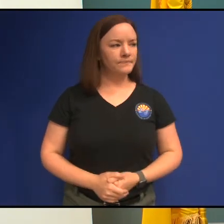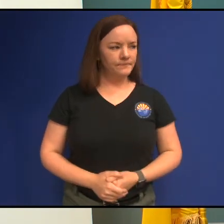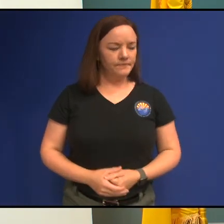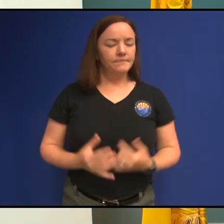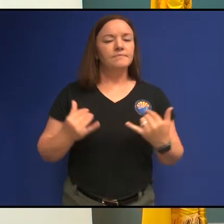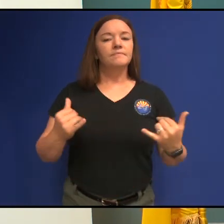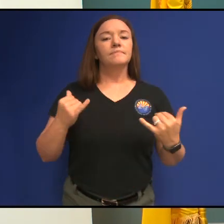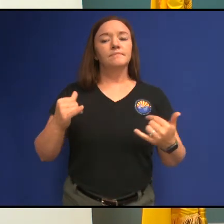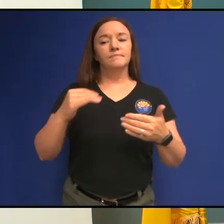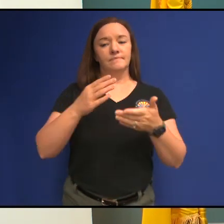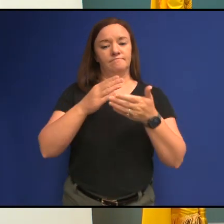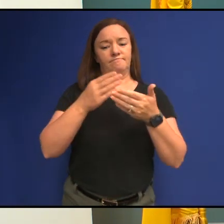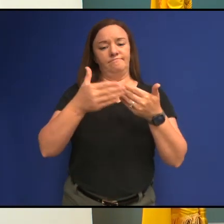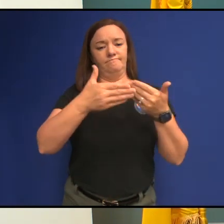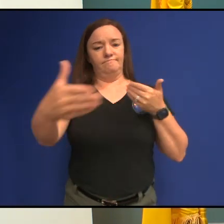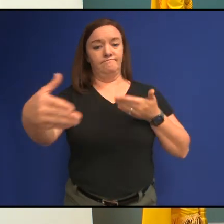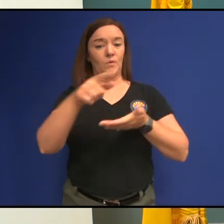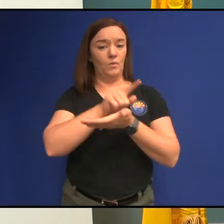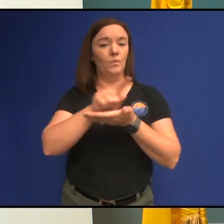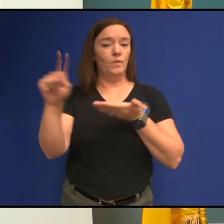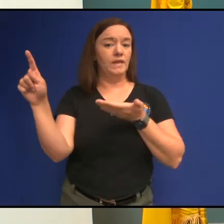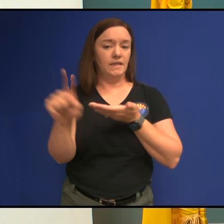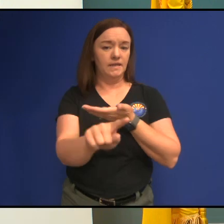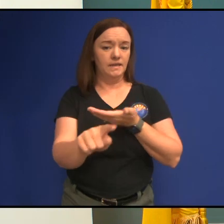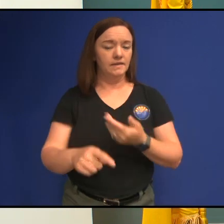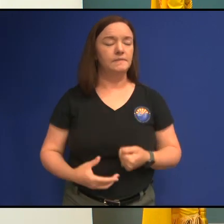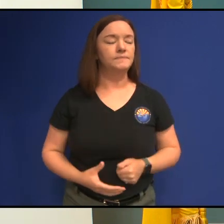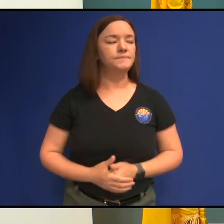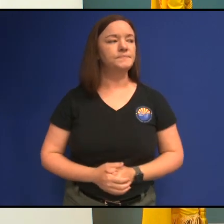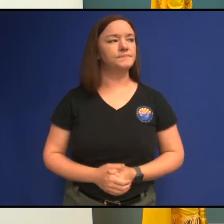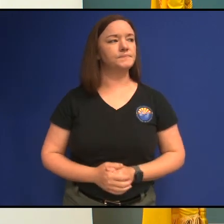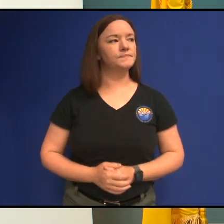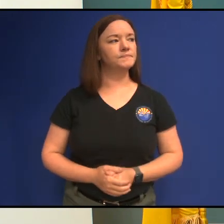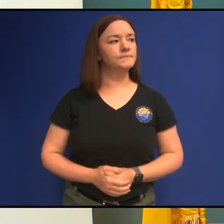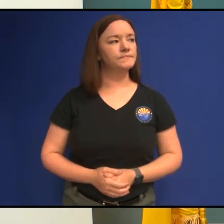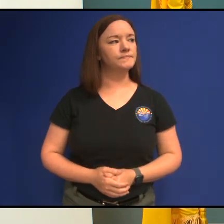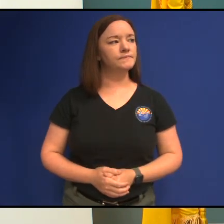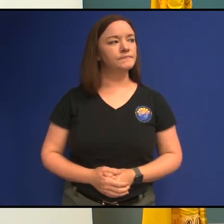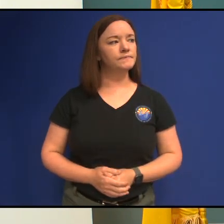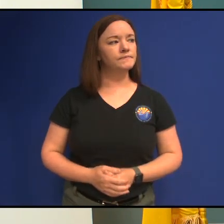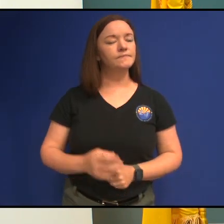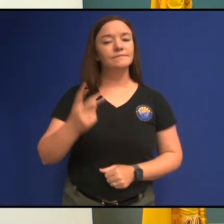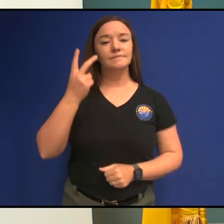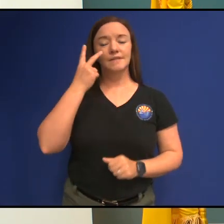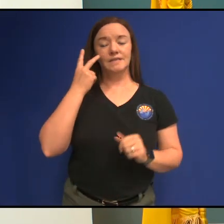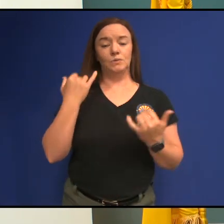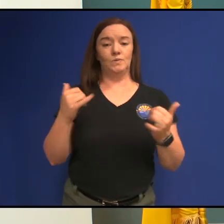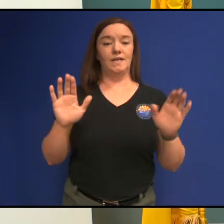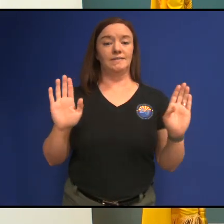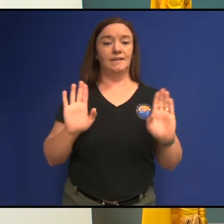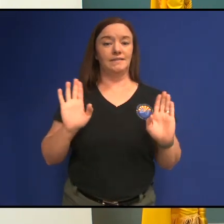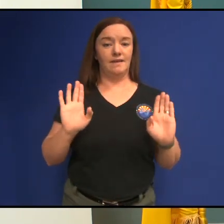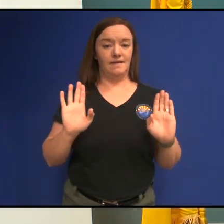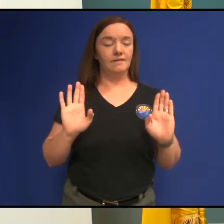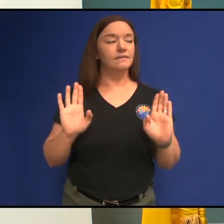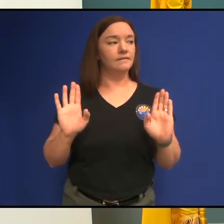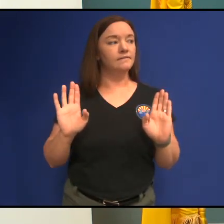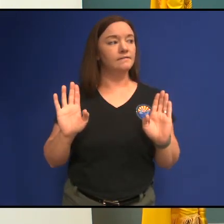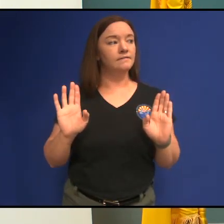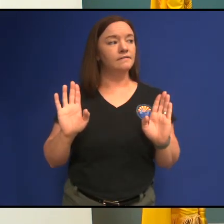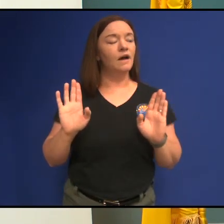week looks like ahead of us. So you can see here, Sunday, we're starting this